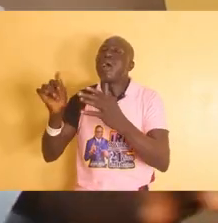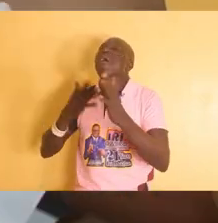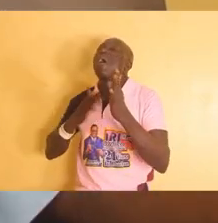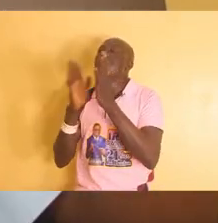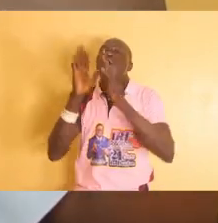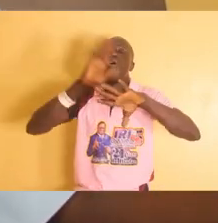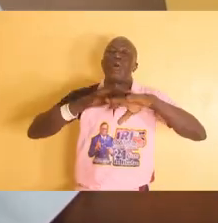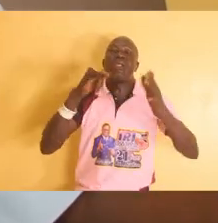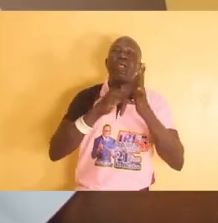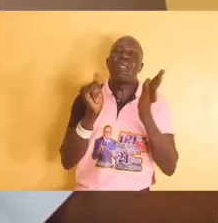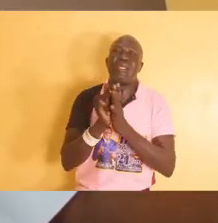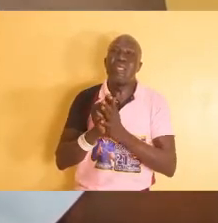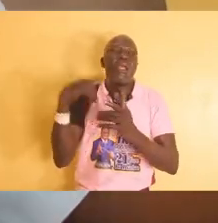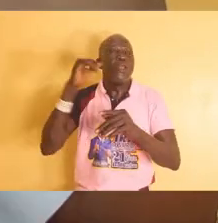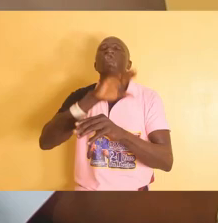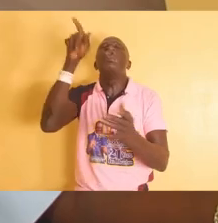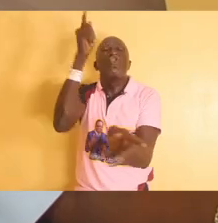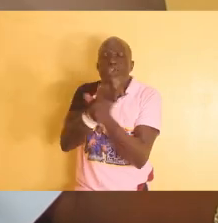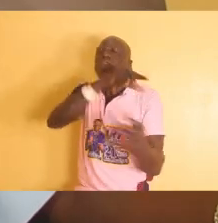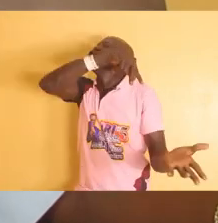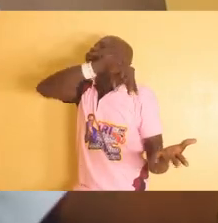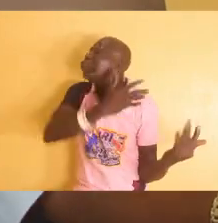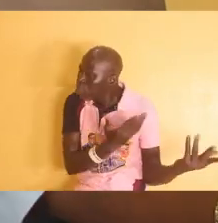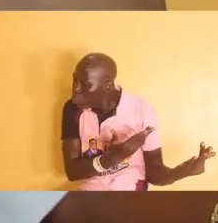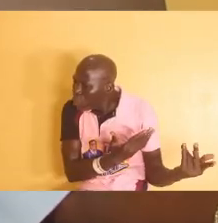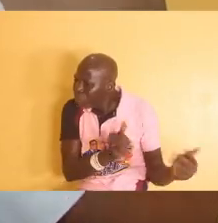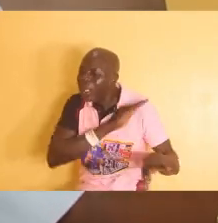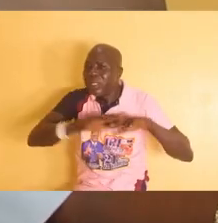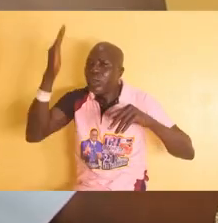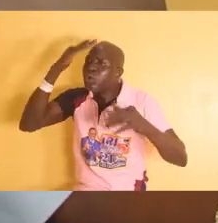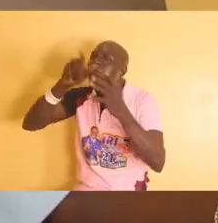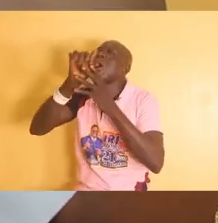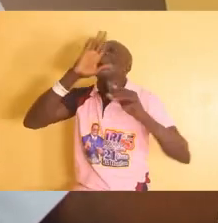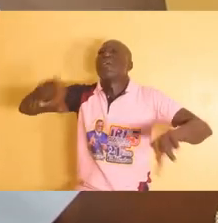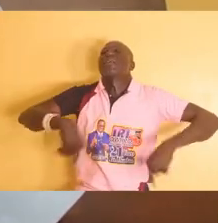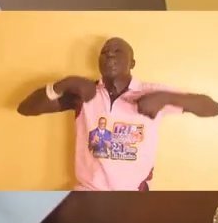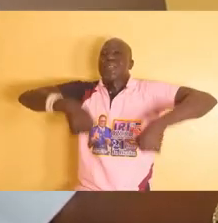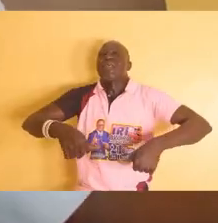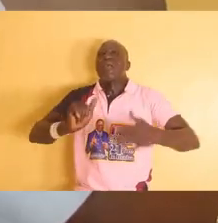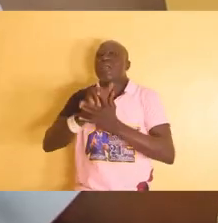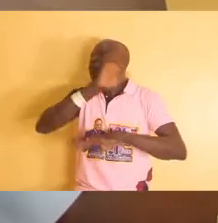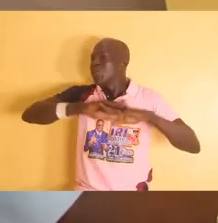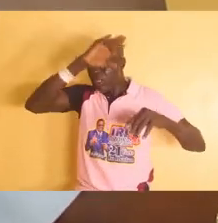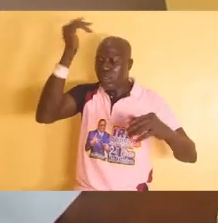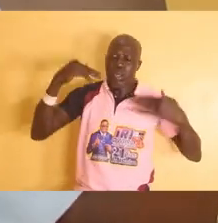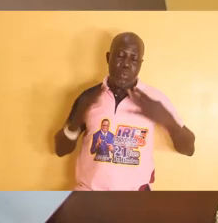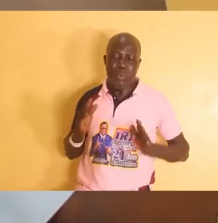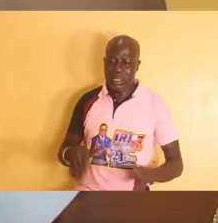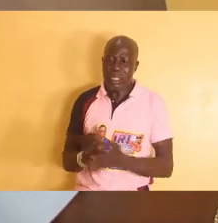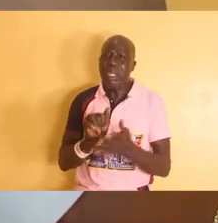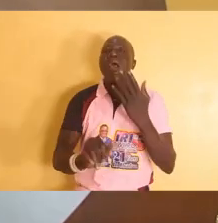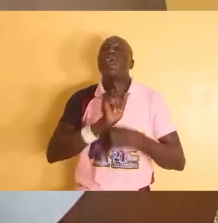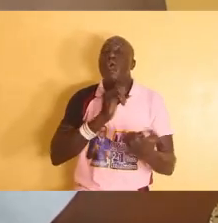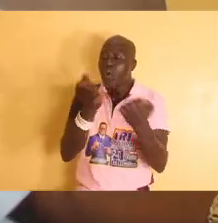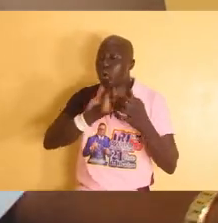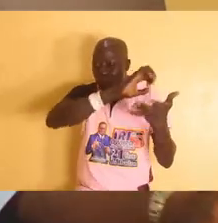over you. Sorry, you are just waiting. You are just waiting. I know you are there. They don't feel your presence. Bẹ́ẹ̀ afẹ́